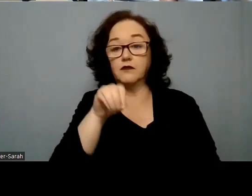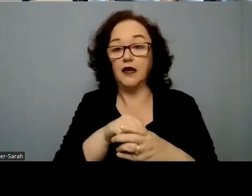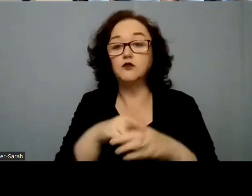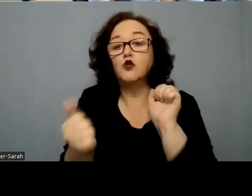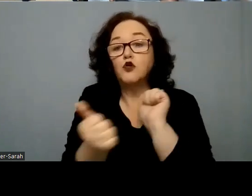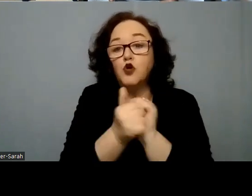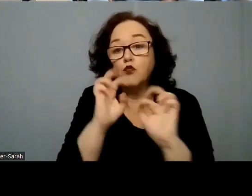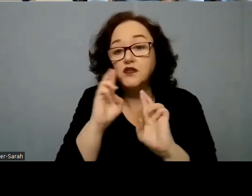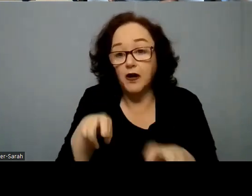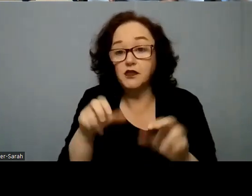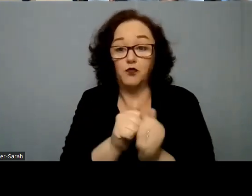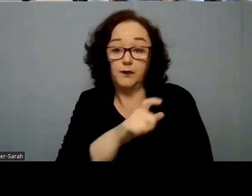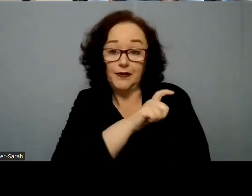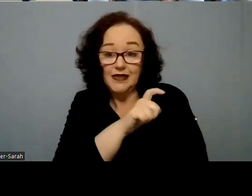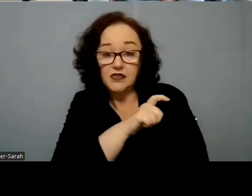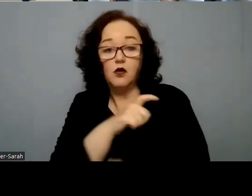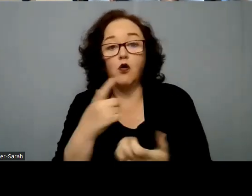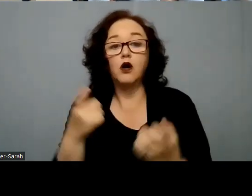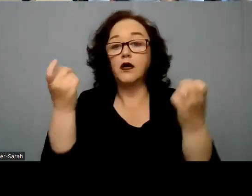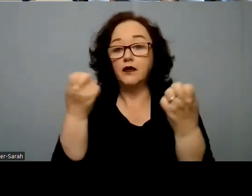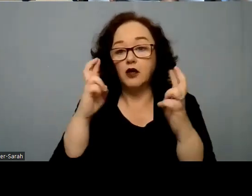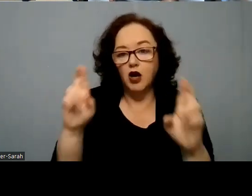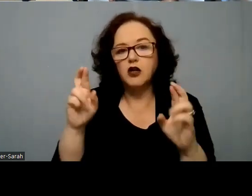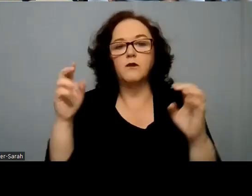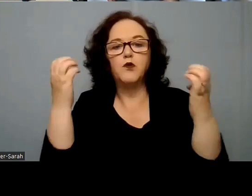with police or emergency medical services.